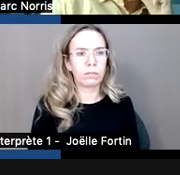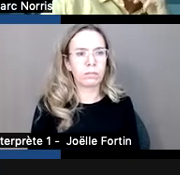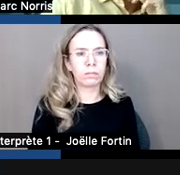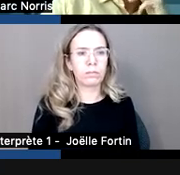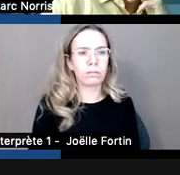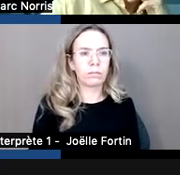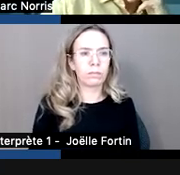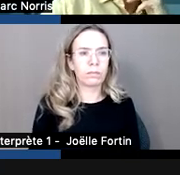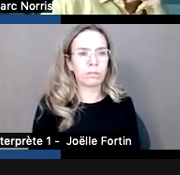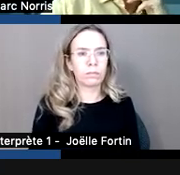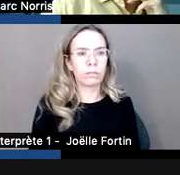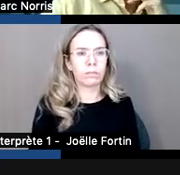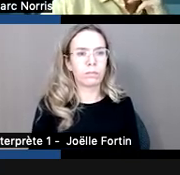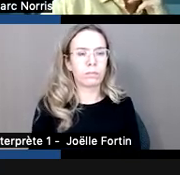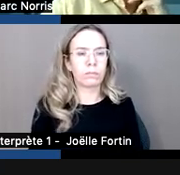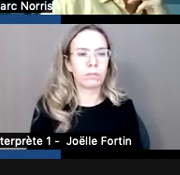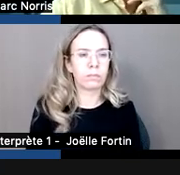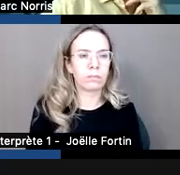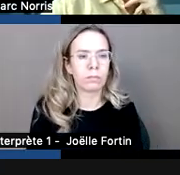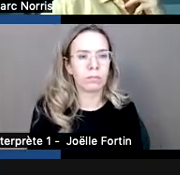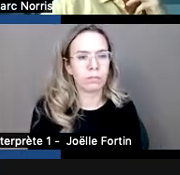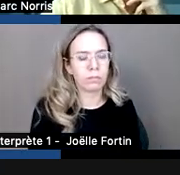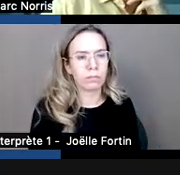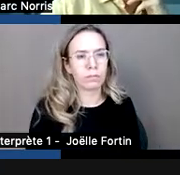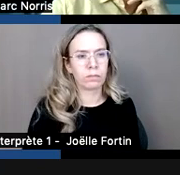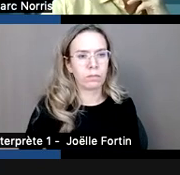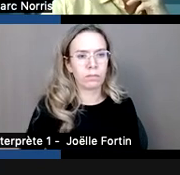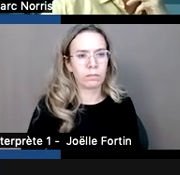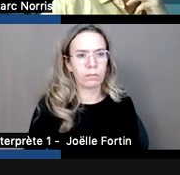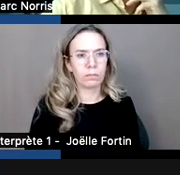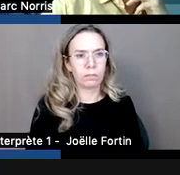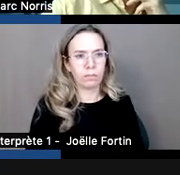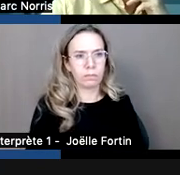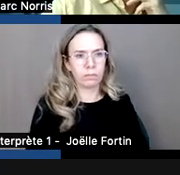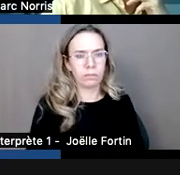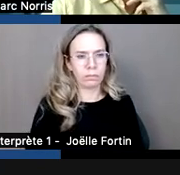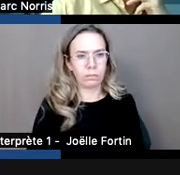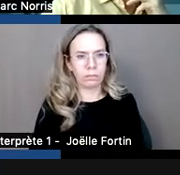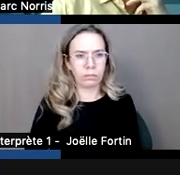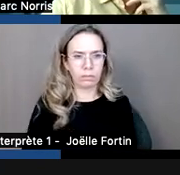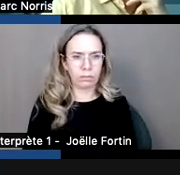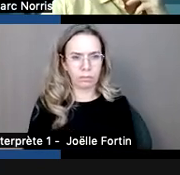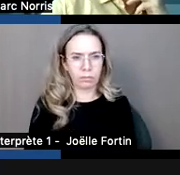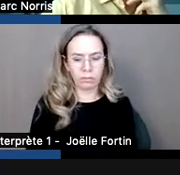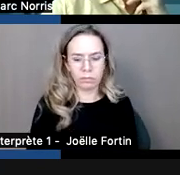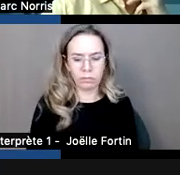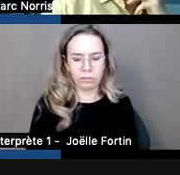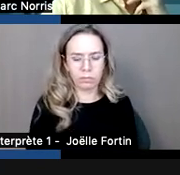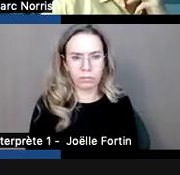The true answer is the usual one. They need something. They need